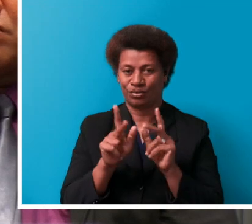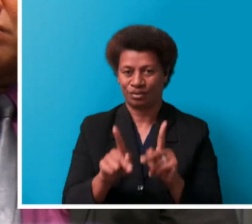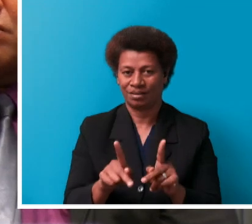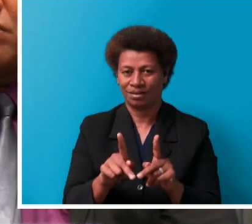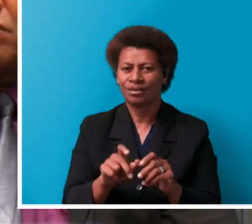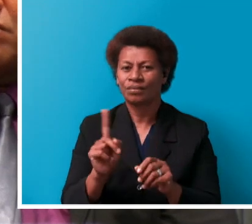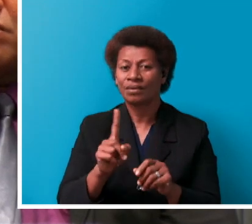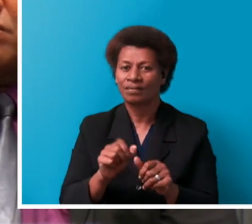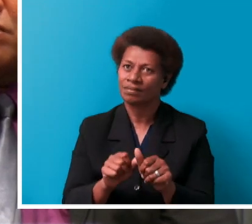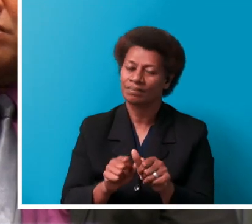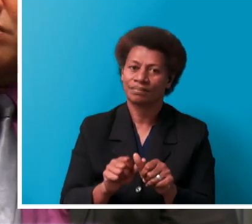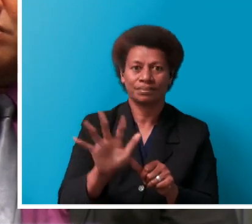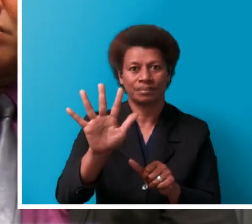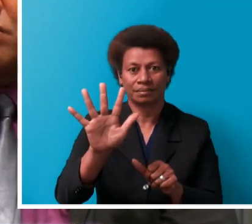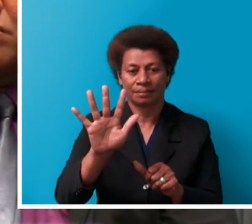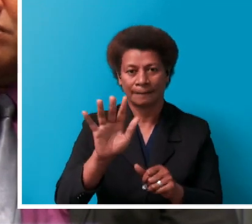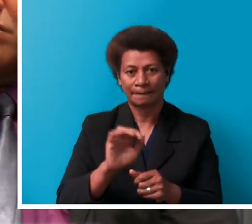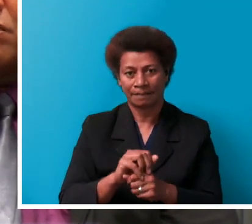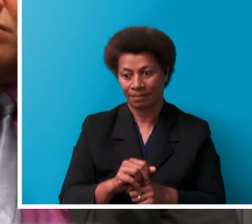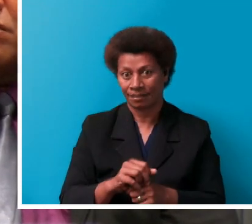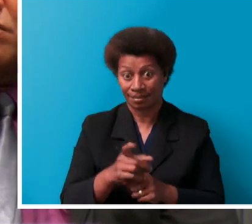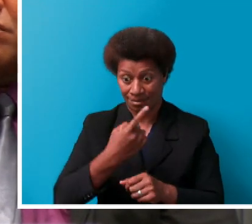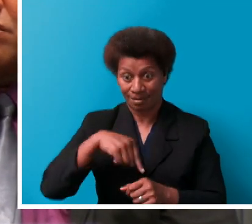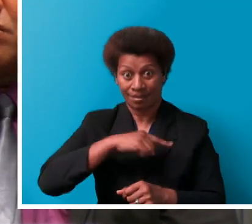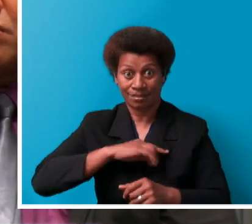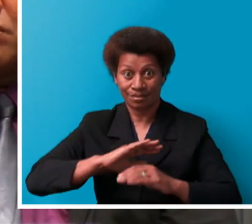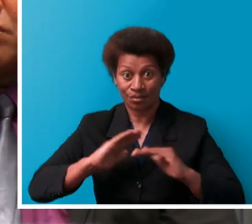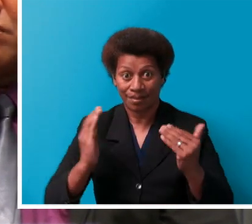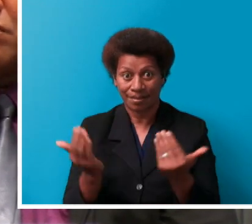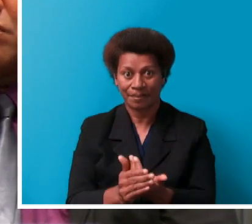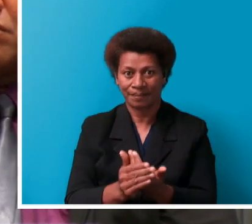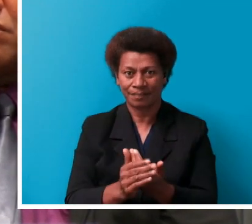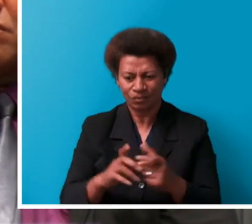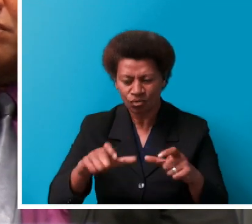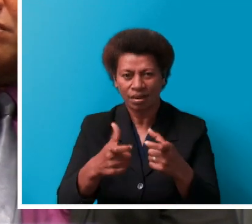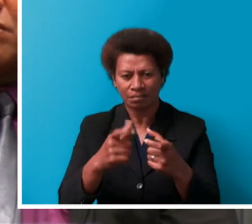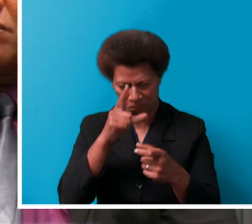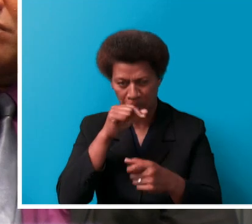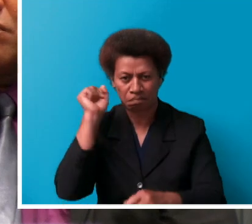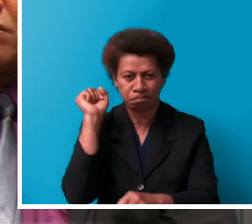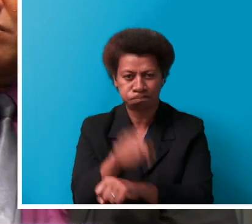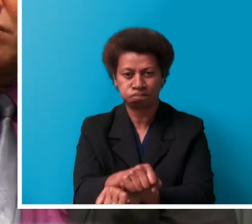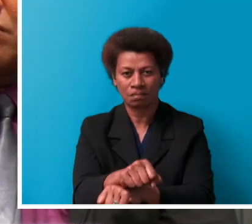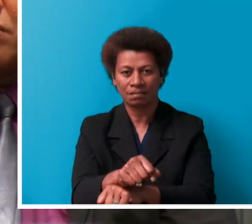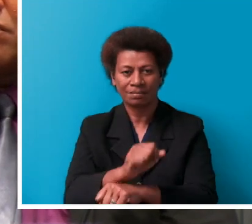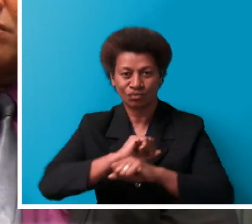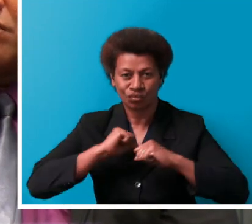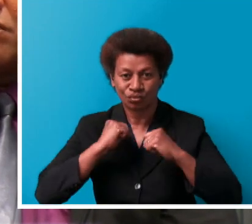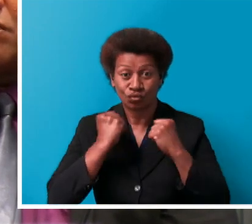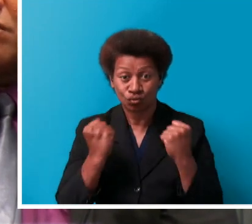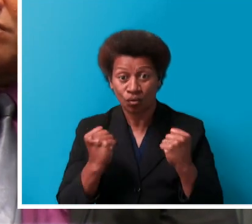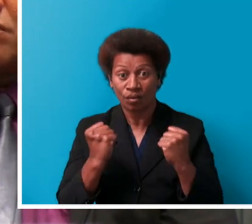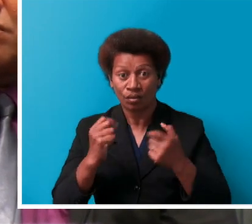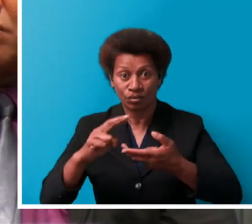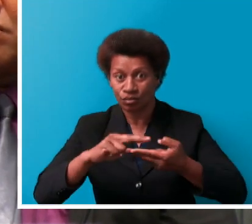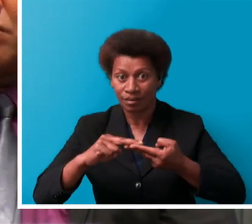flourish. Together, we will face the challenges ahead, and together, we will emerge stronger, united,